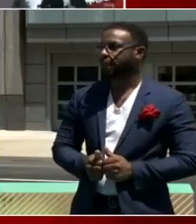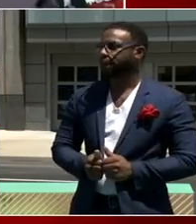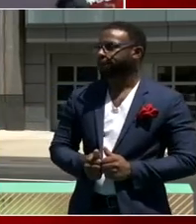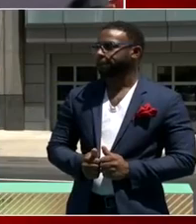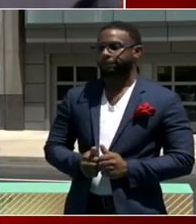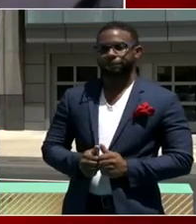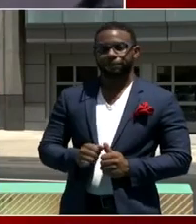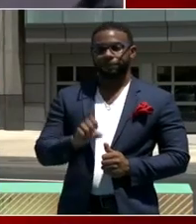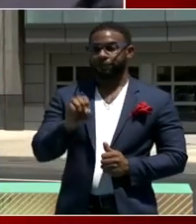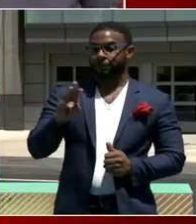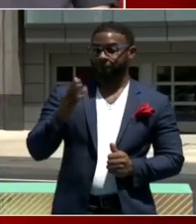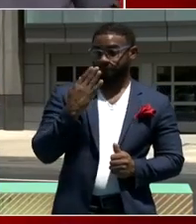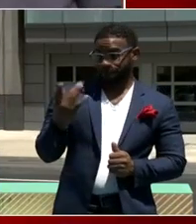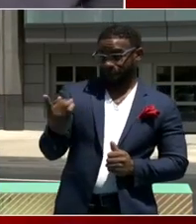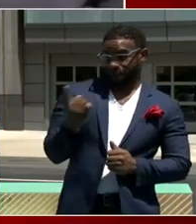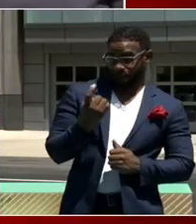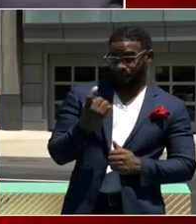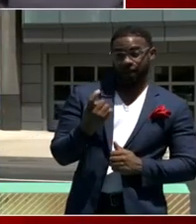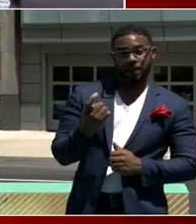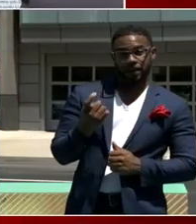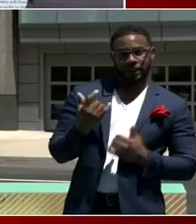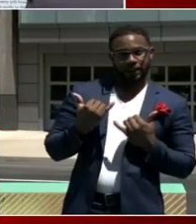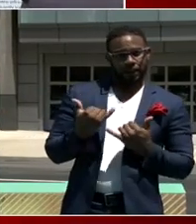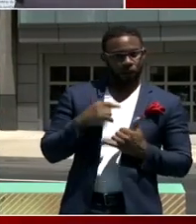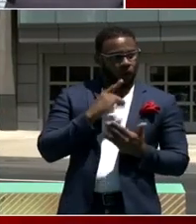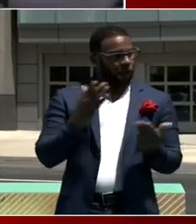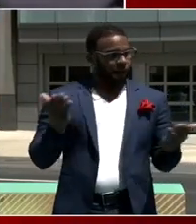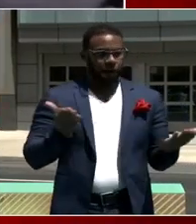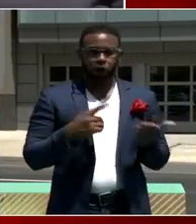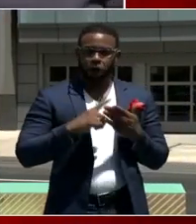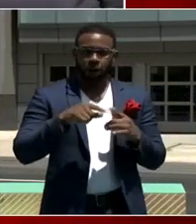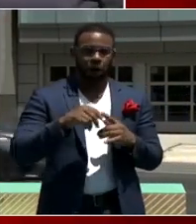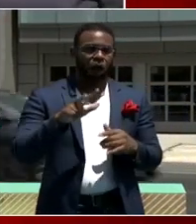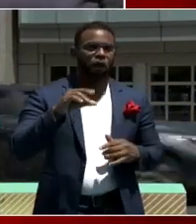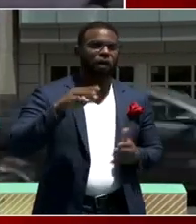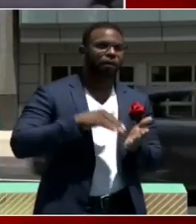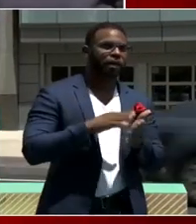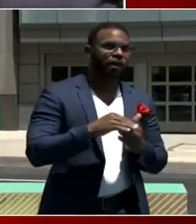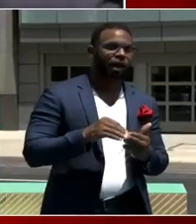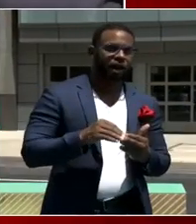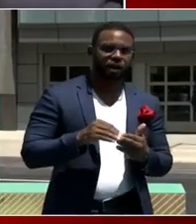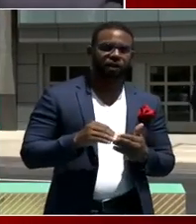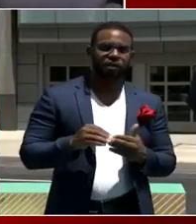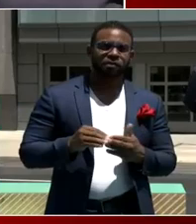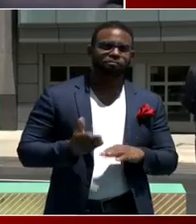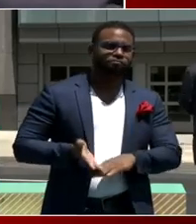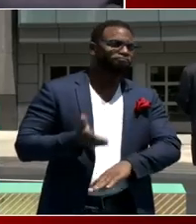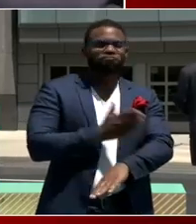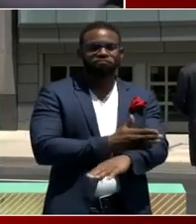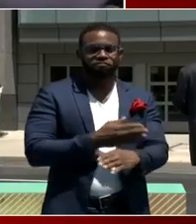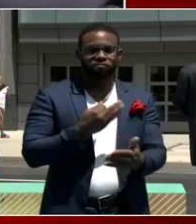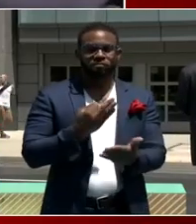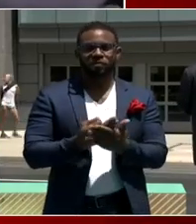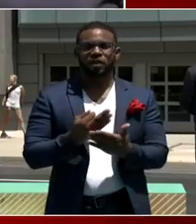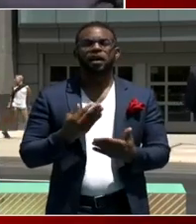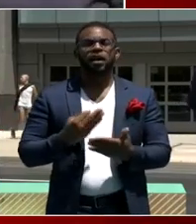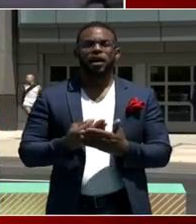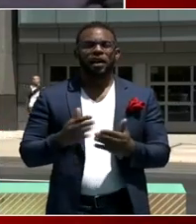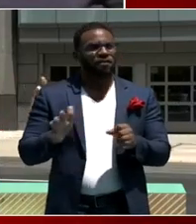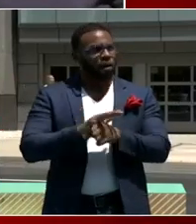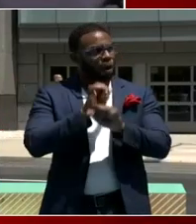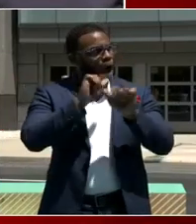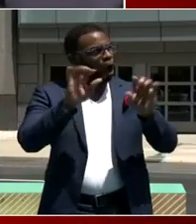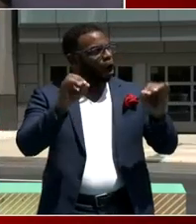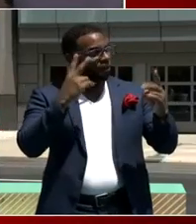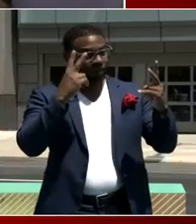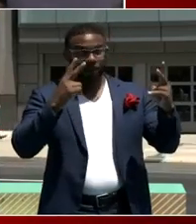Well, Sam, thank you for asking that question, because today we're here talking about a $30 million Vitality Fund to fill up all the offices that you see